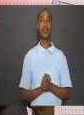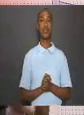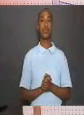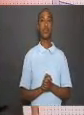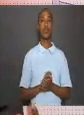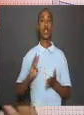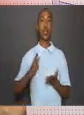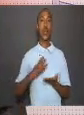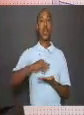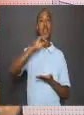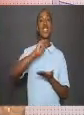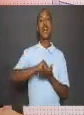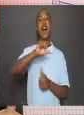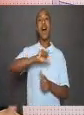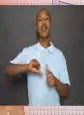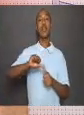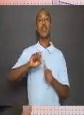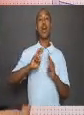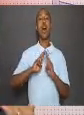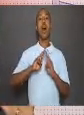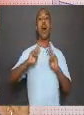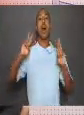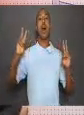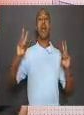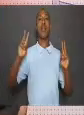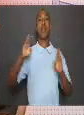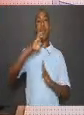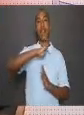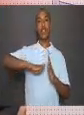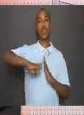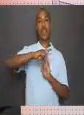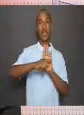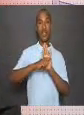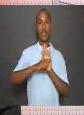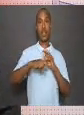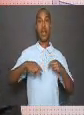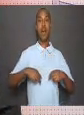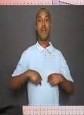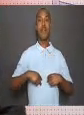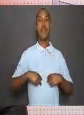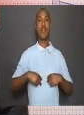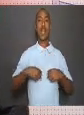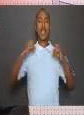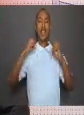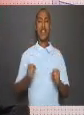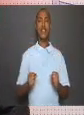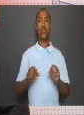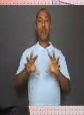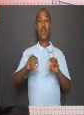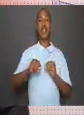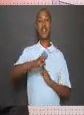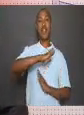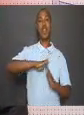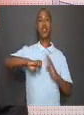We learned that atoms that have a higher electronegativity have a tendency to attract the